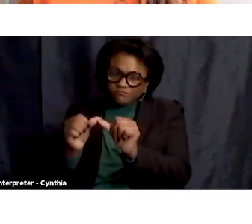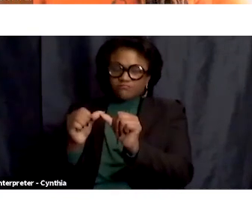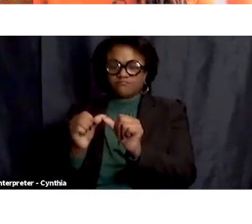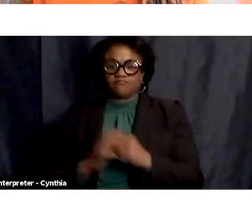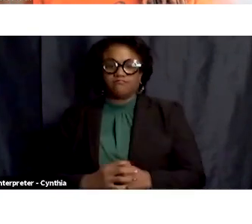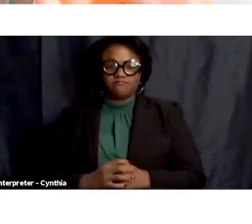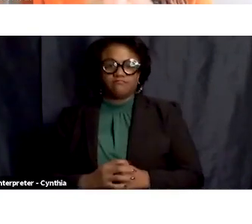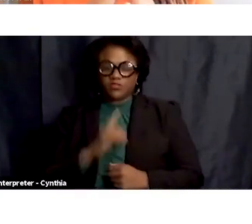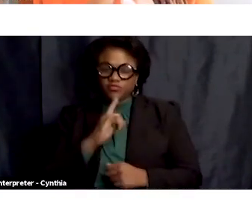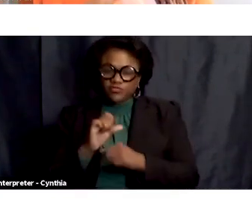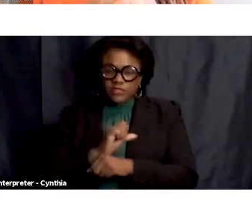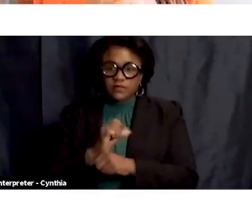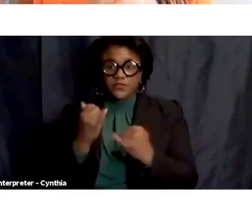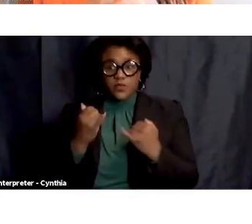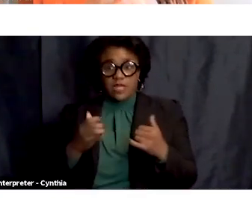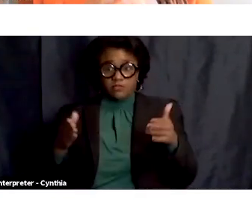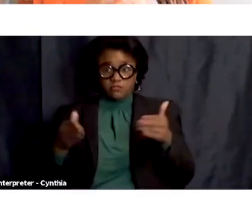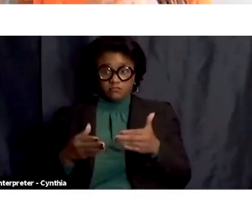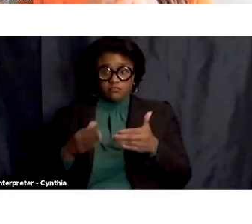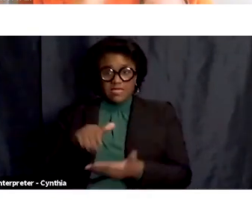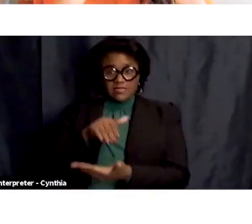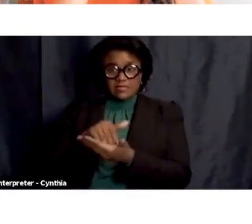So let's center ourselves in